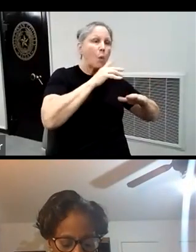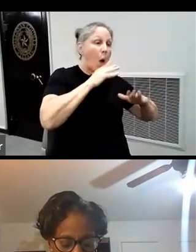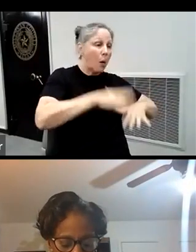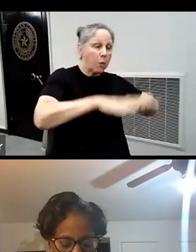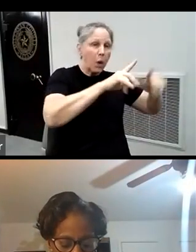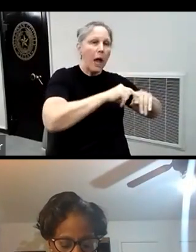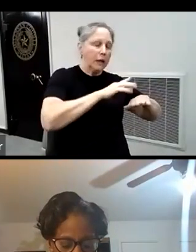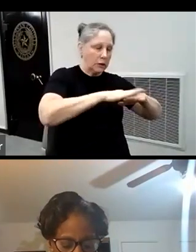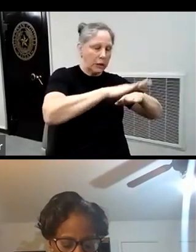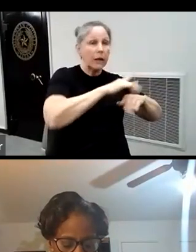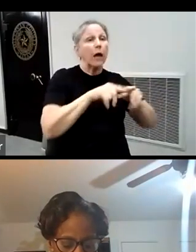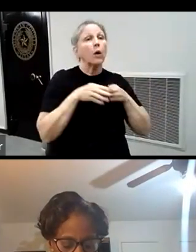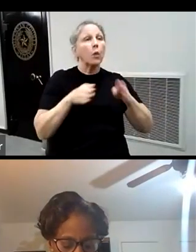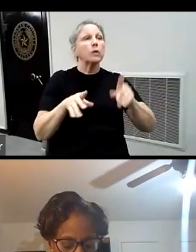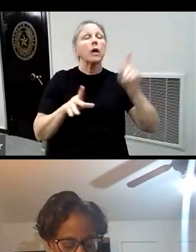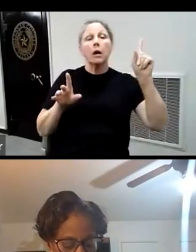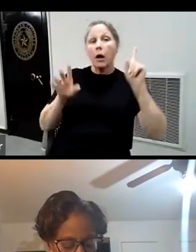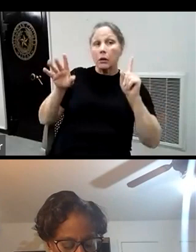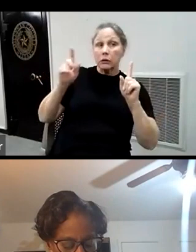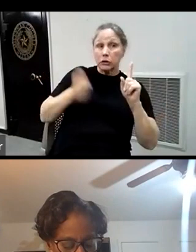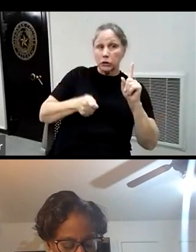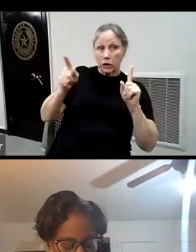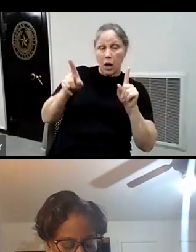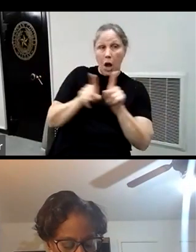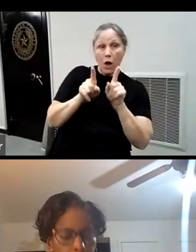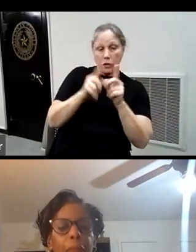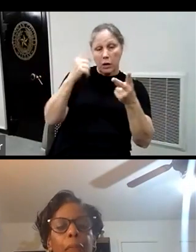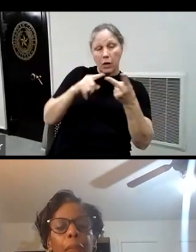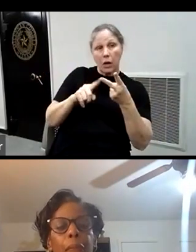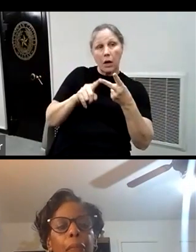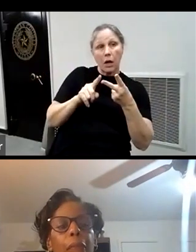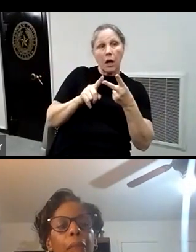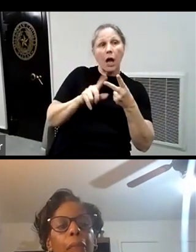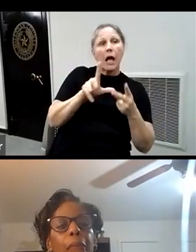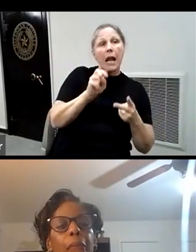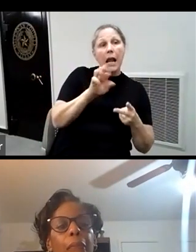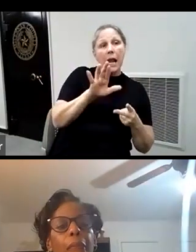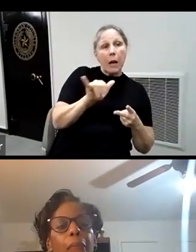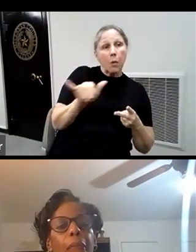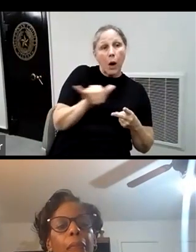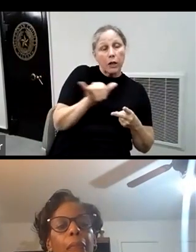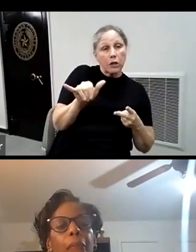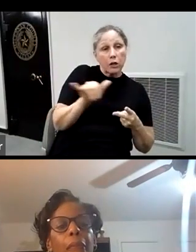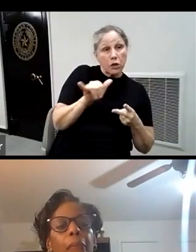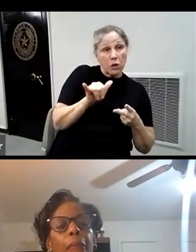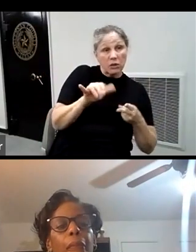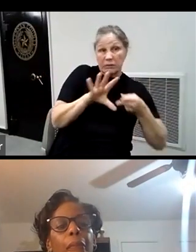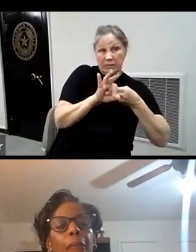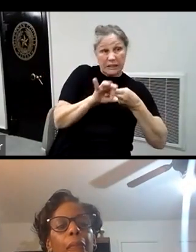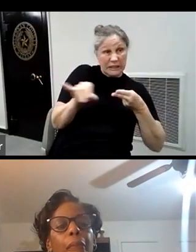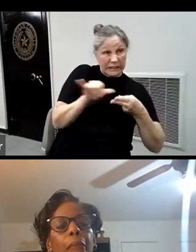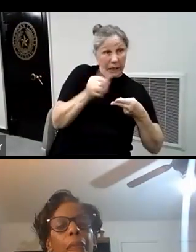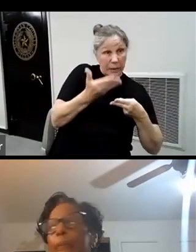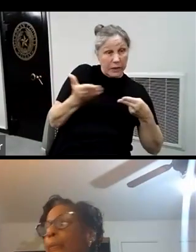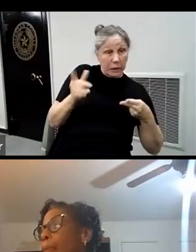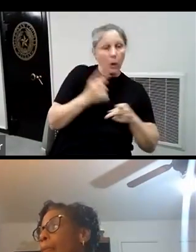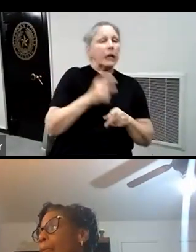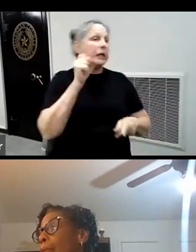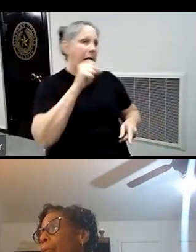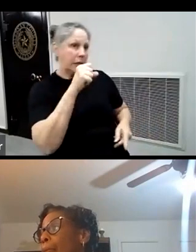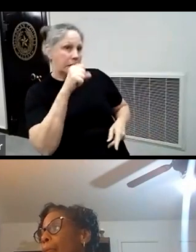roads. Motion to approve. The next is on Leroy, kind of same program.